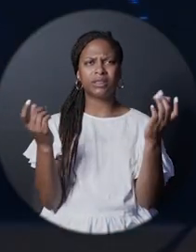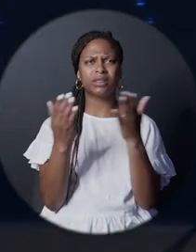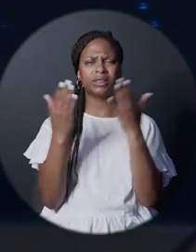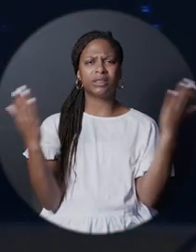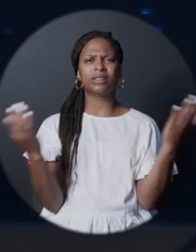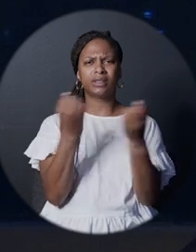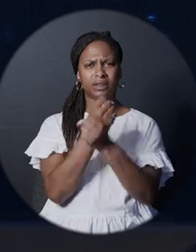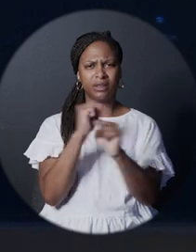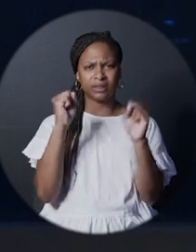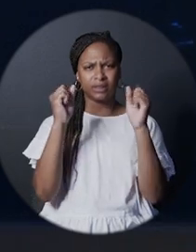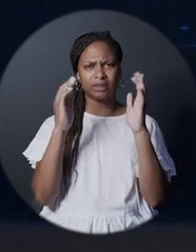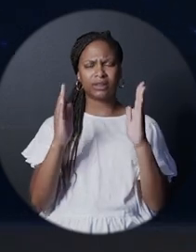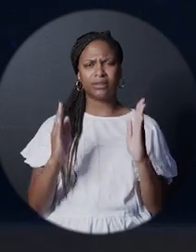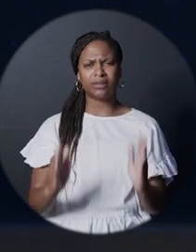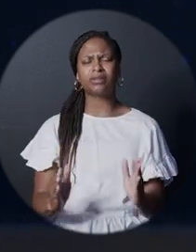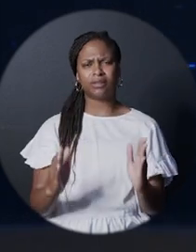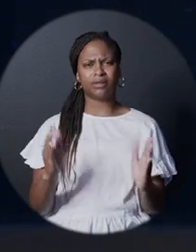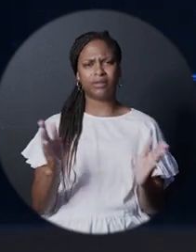Hallelujah.